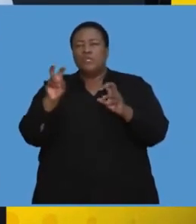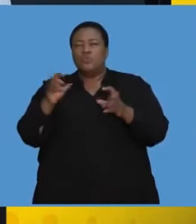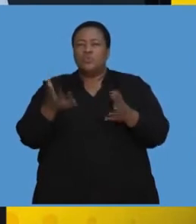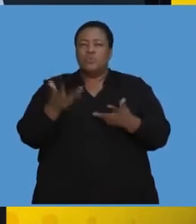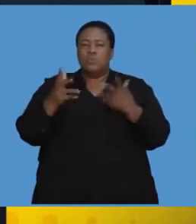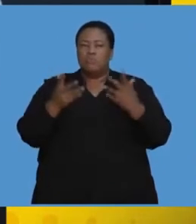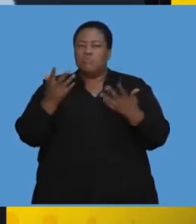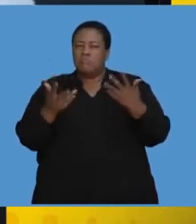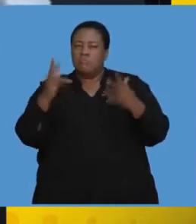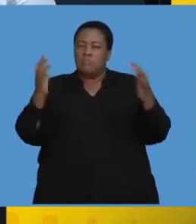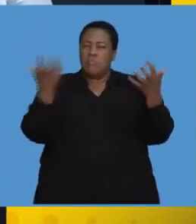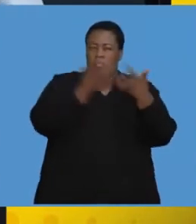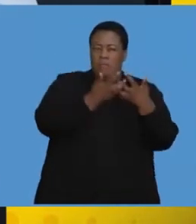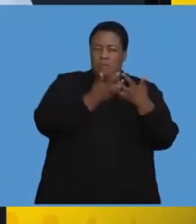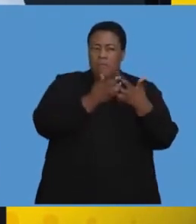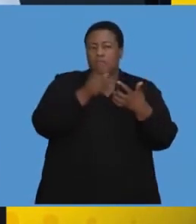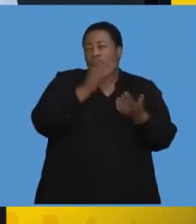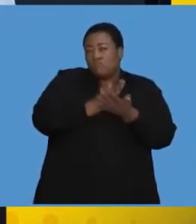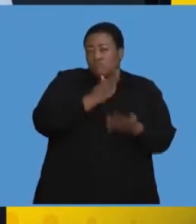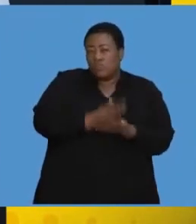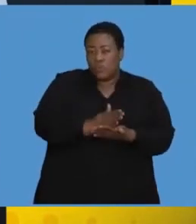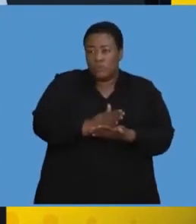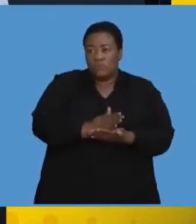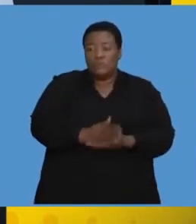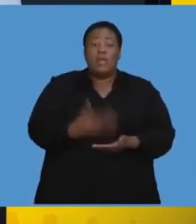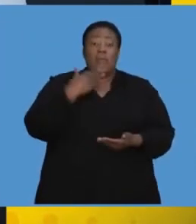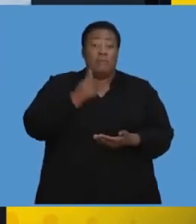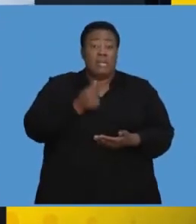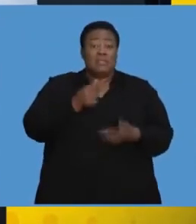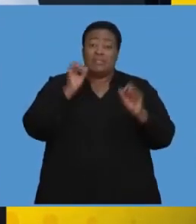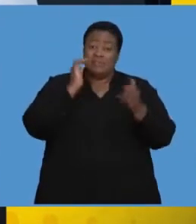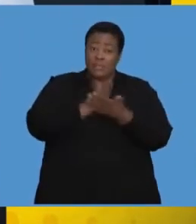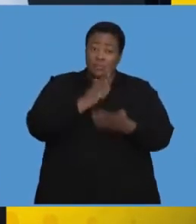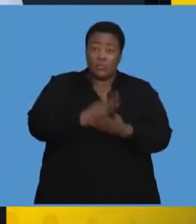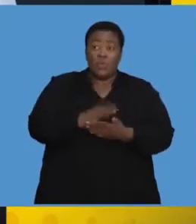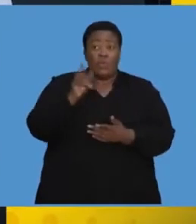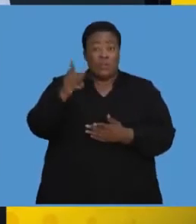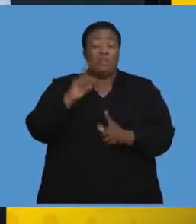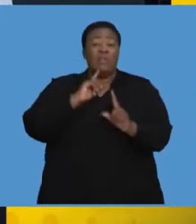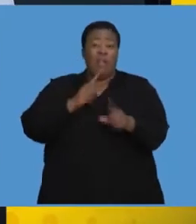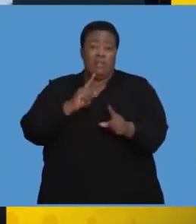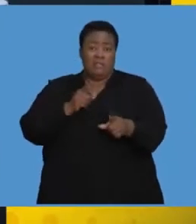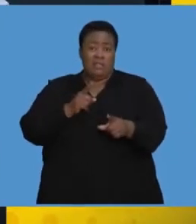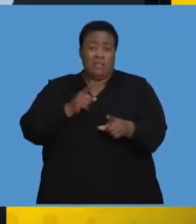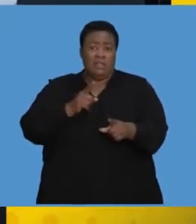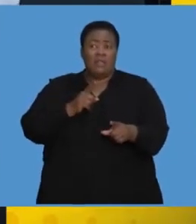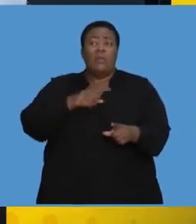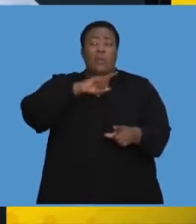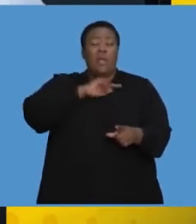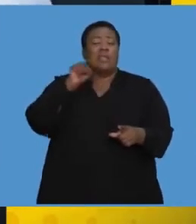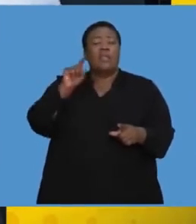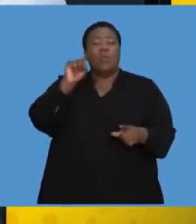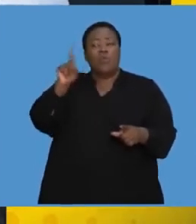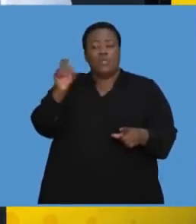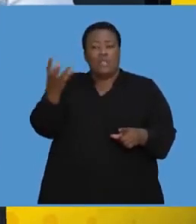of matching the one that you are not sure of. Please don't leave this section unanswered. It's one of the easy sections because